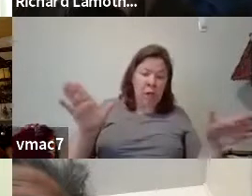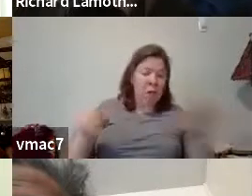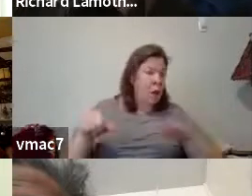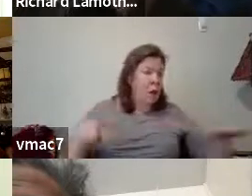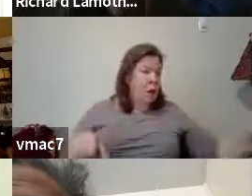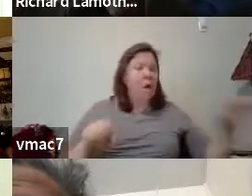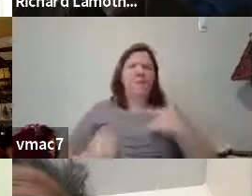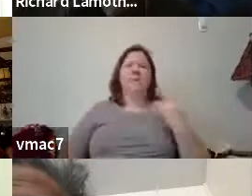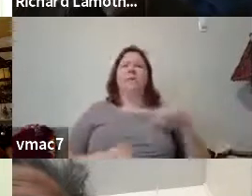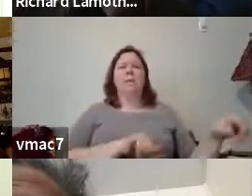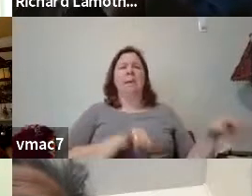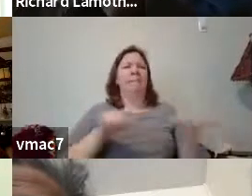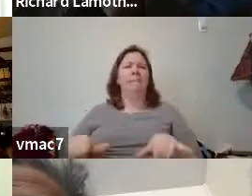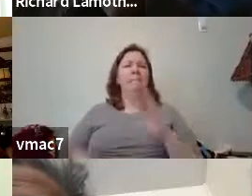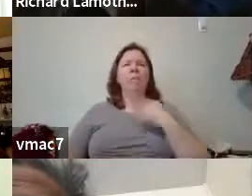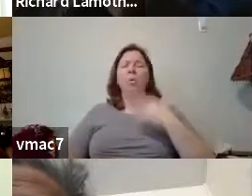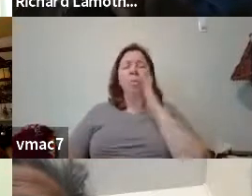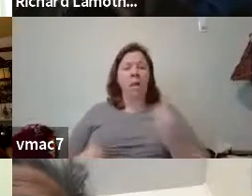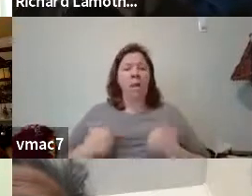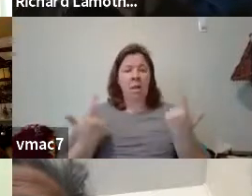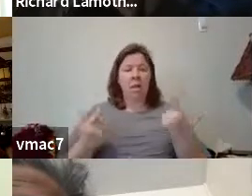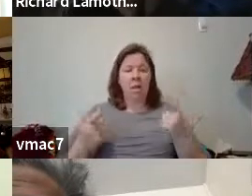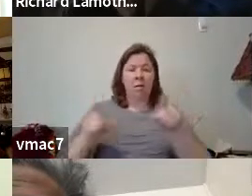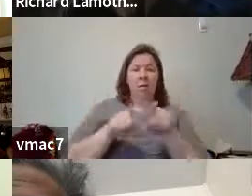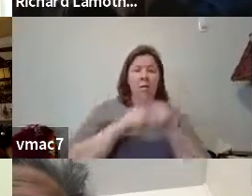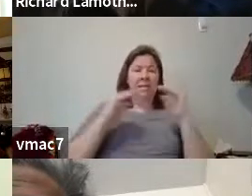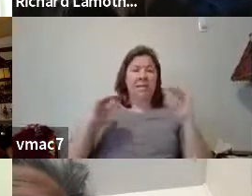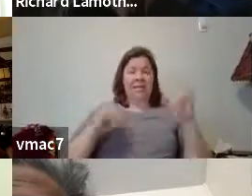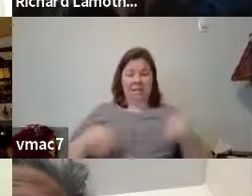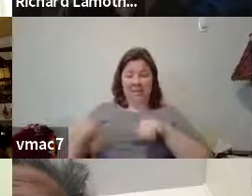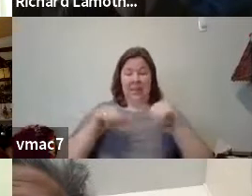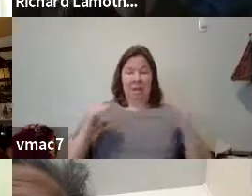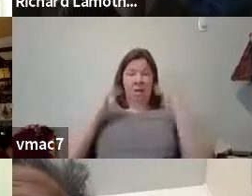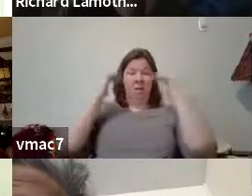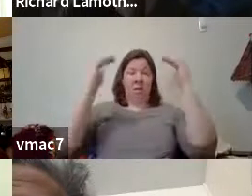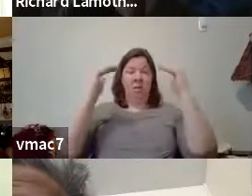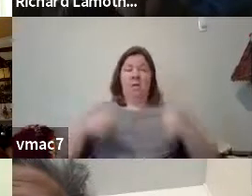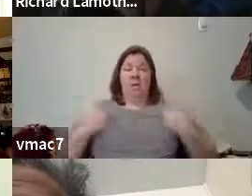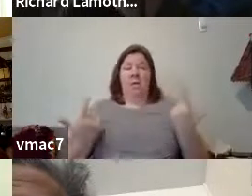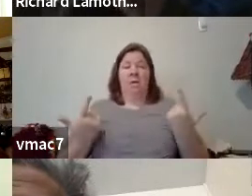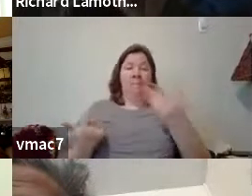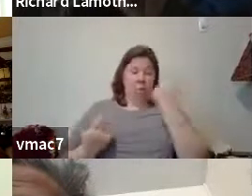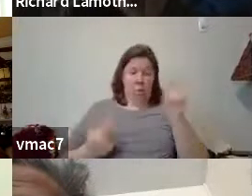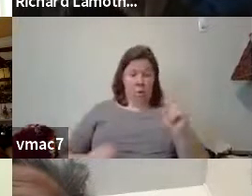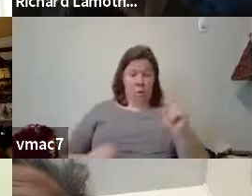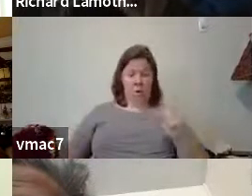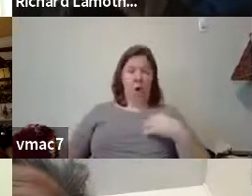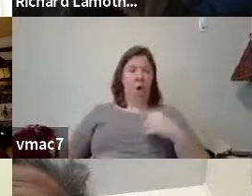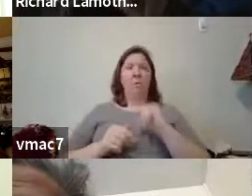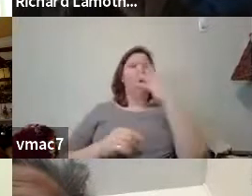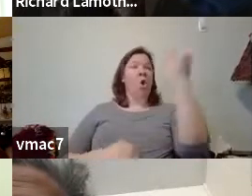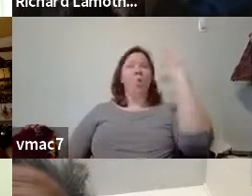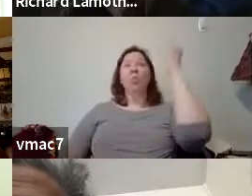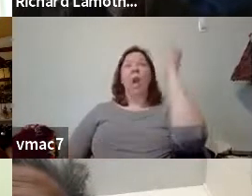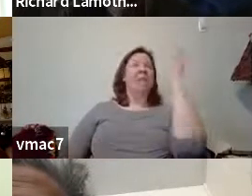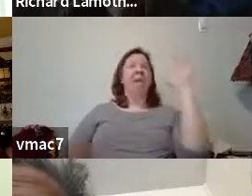all feel that we're going to live at a certain standard of living that's better than where we are. But we're not going to go crazy.